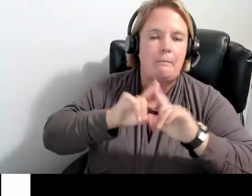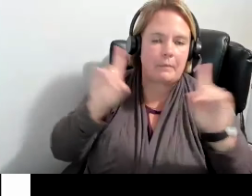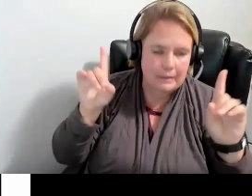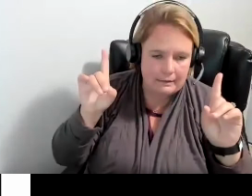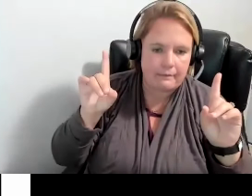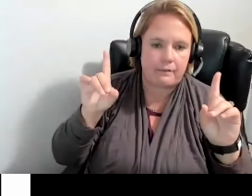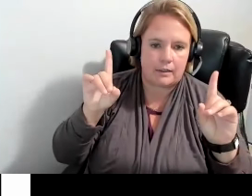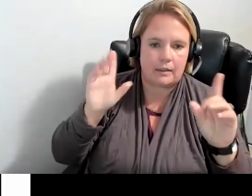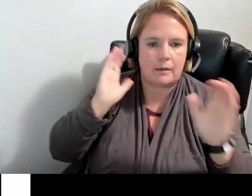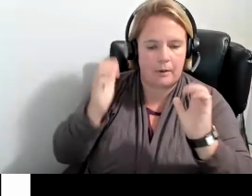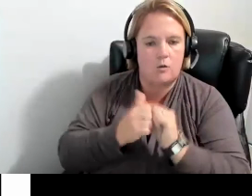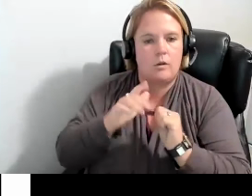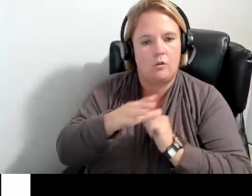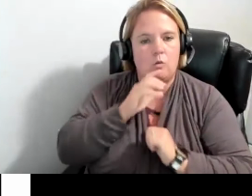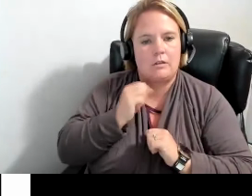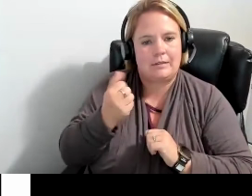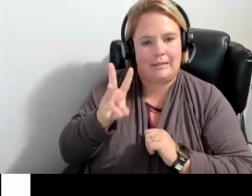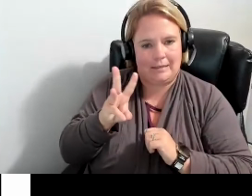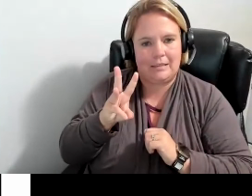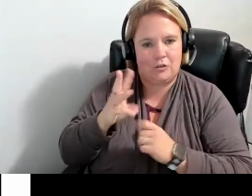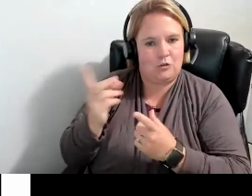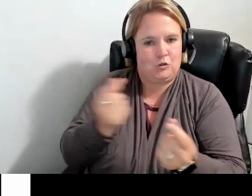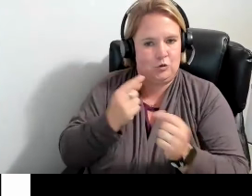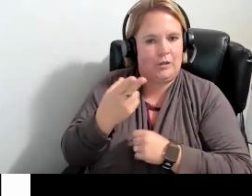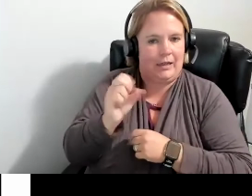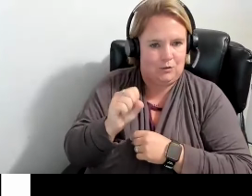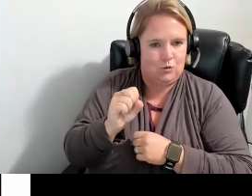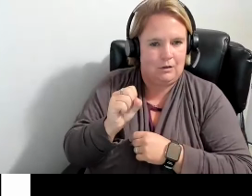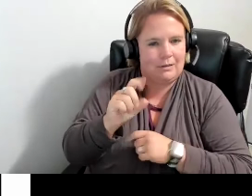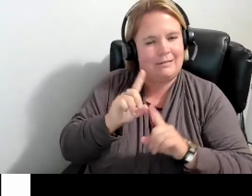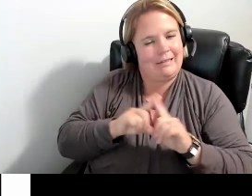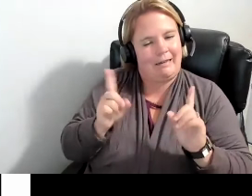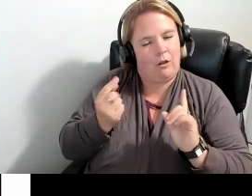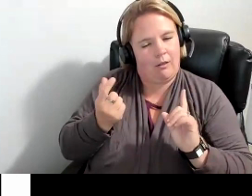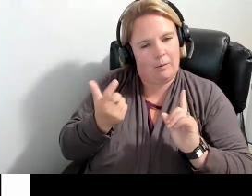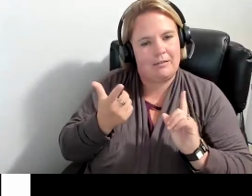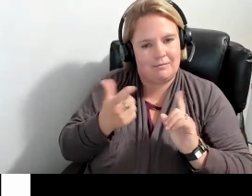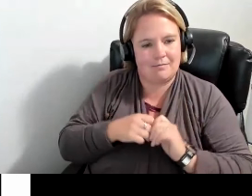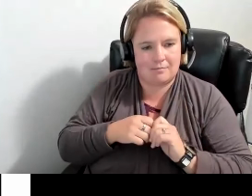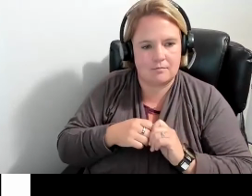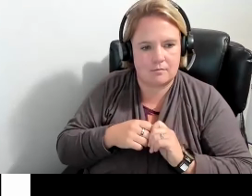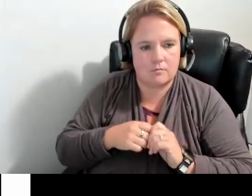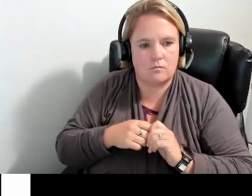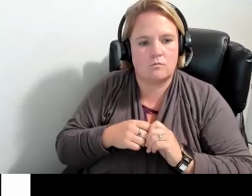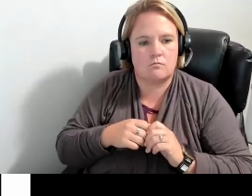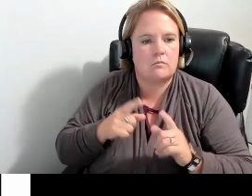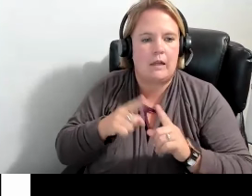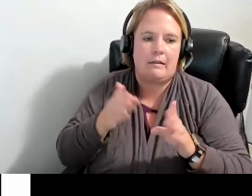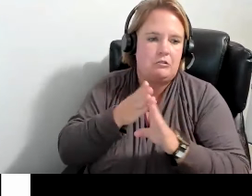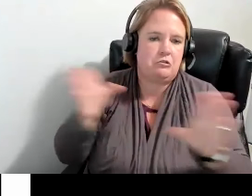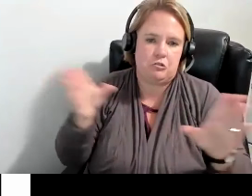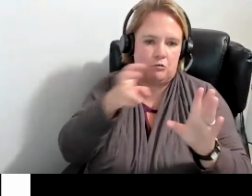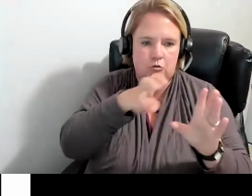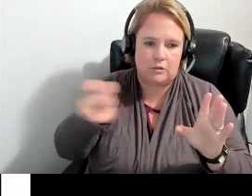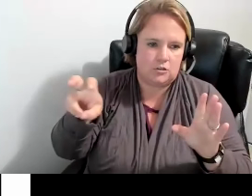dual enrollment that maybe your 16-year-old student in high school is experiencing. And then just talking about some of our